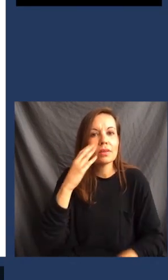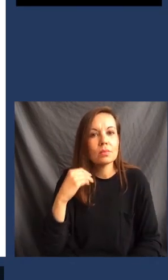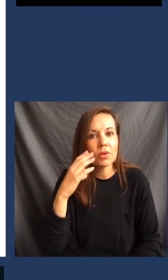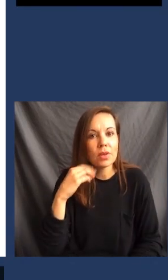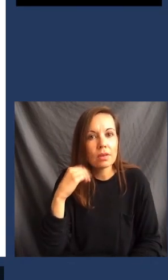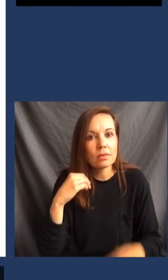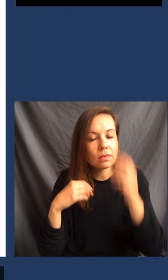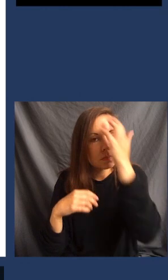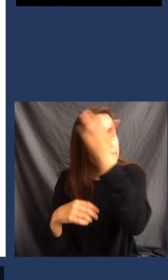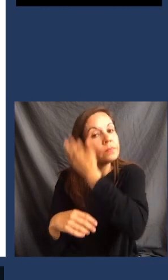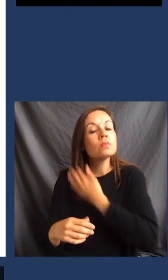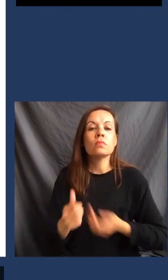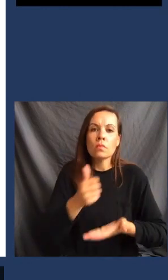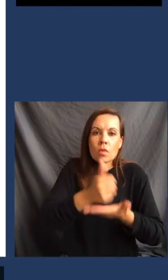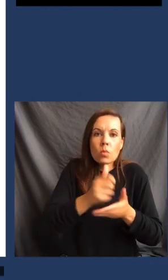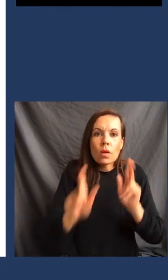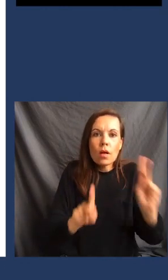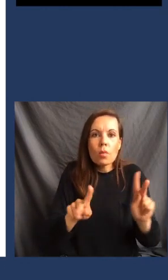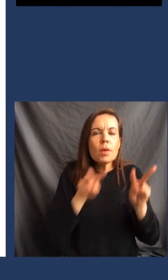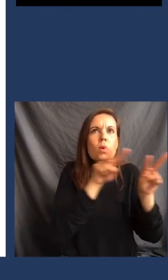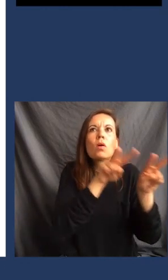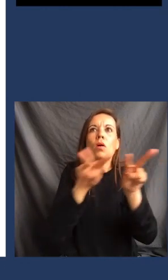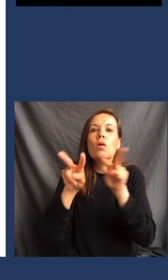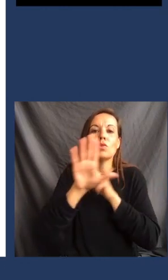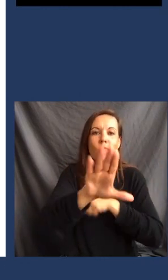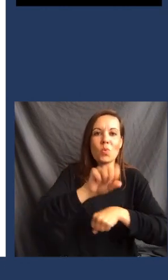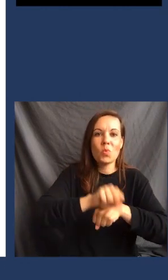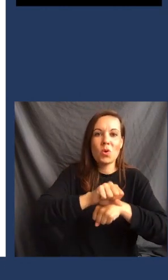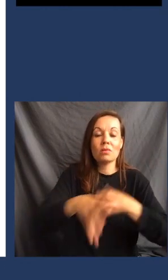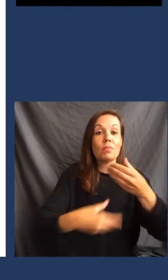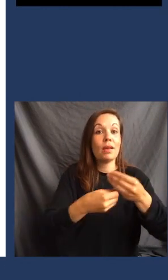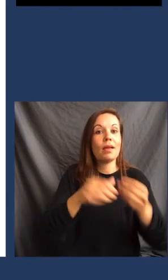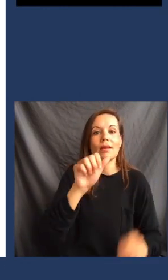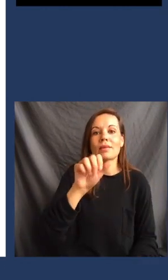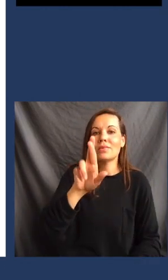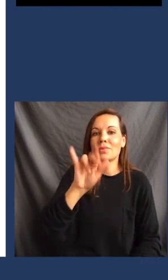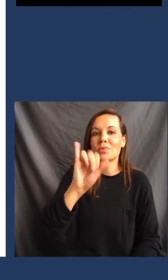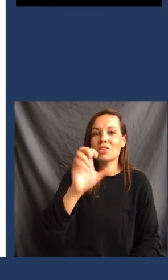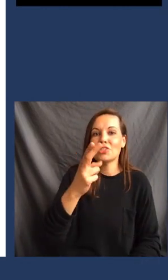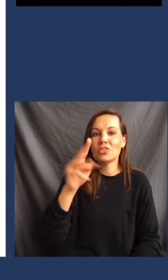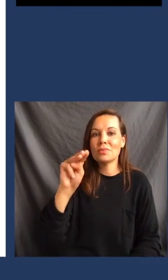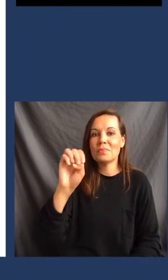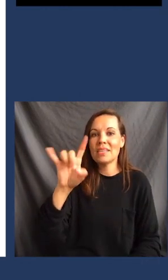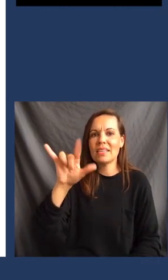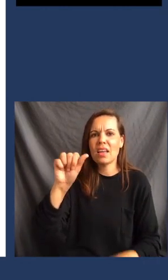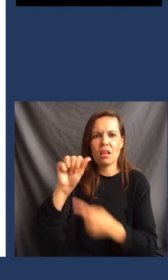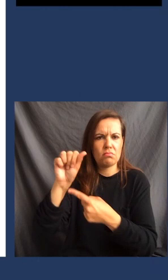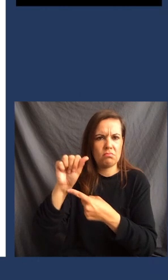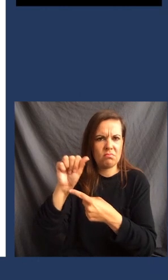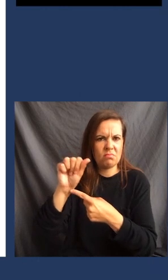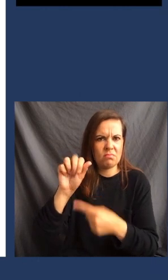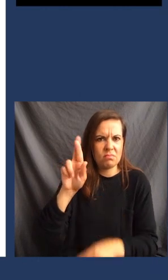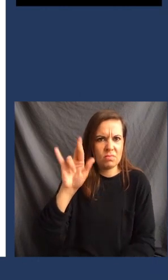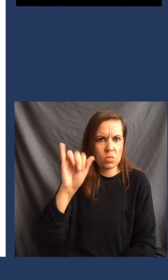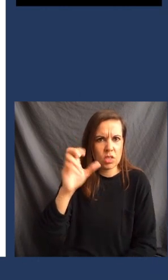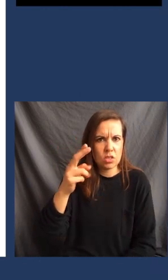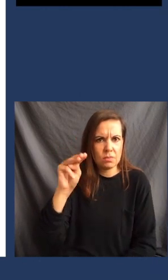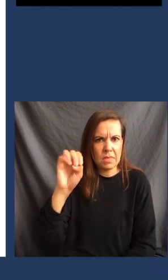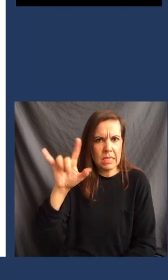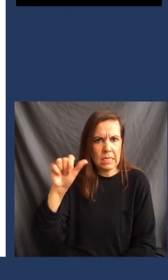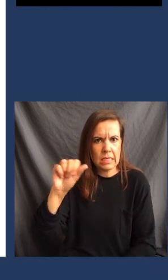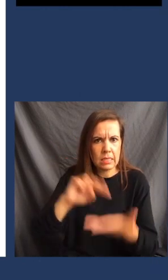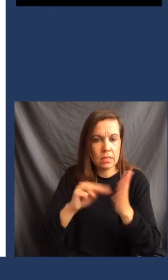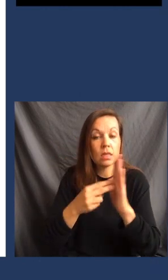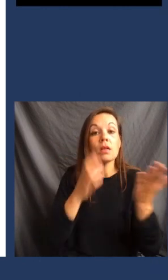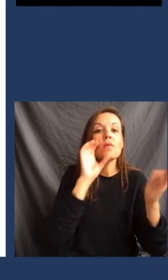helps connect people to what you do by adding rich media. And if you're wondering what rich media is, that just